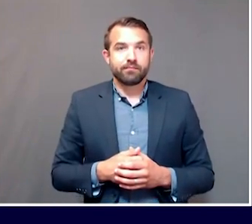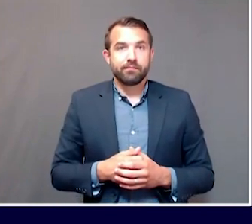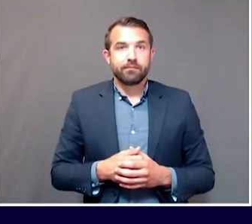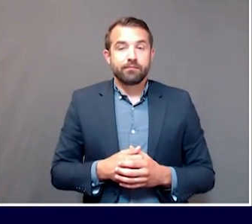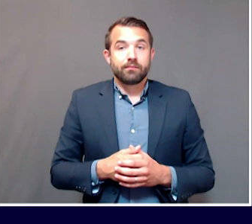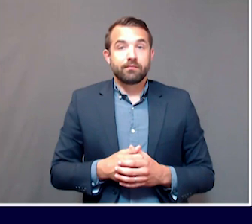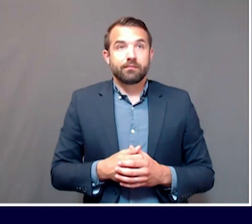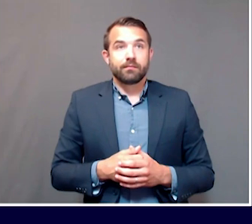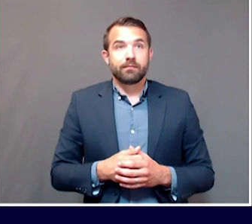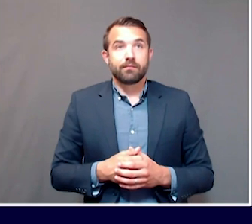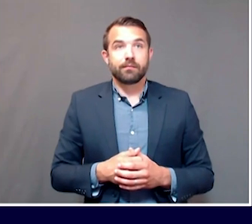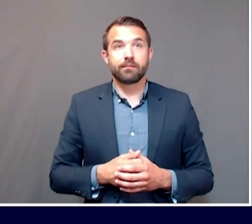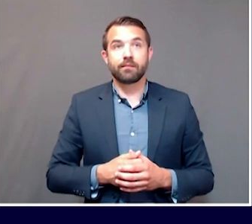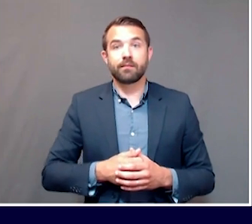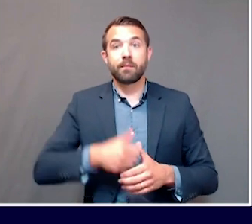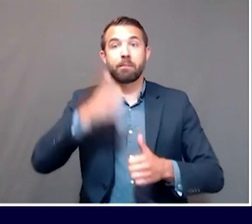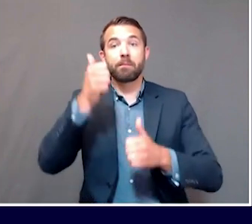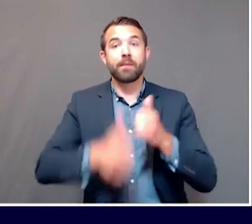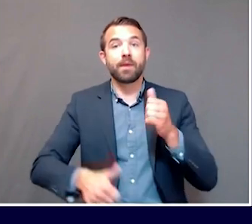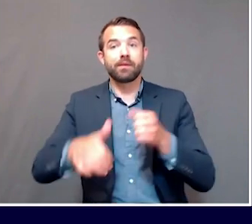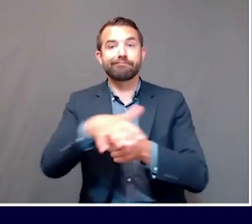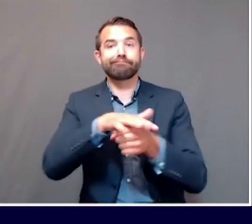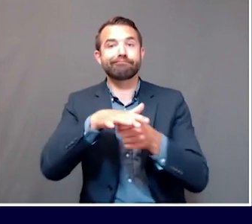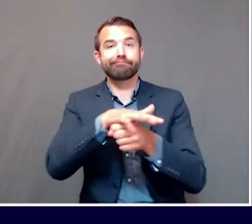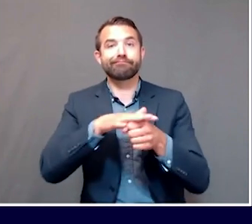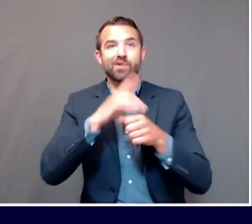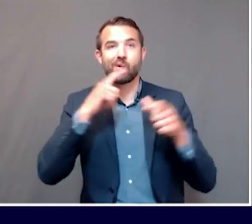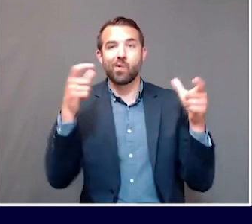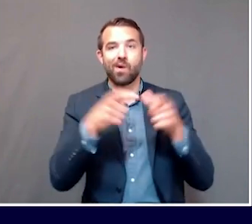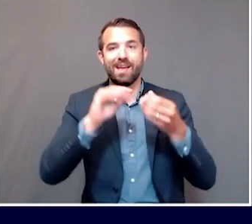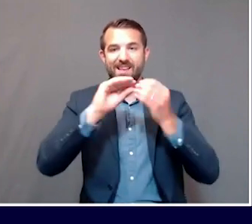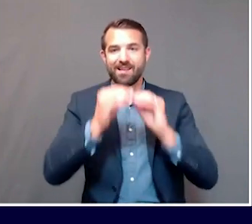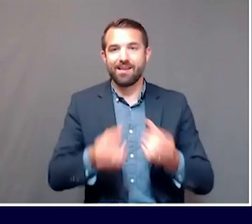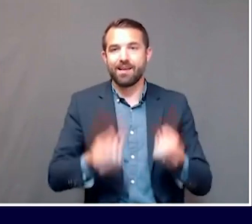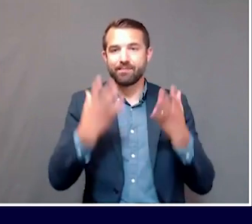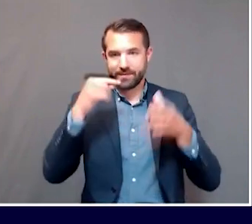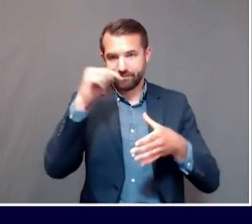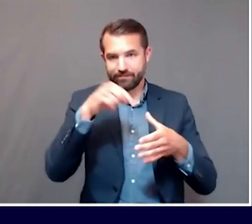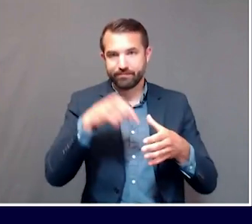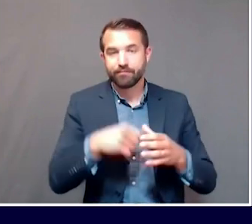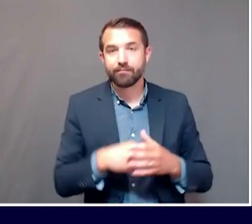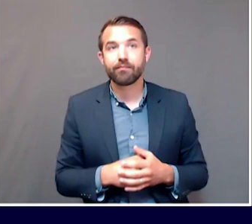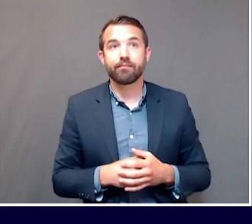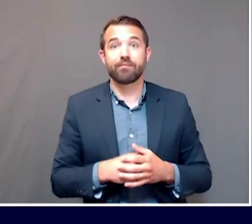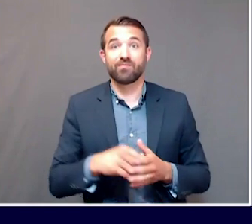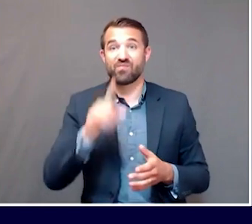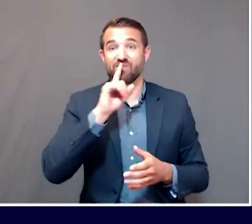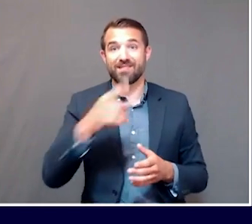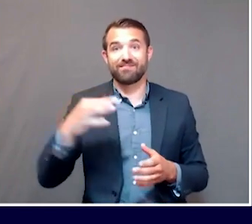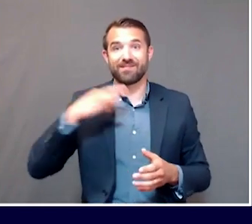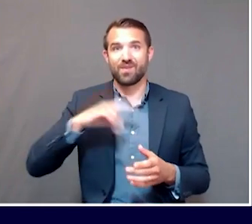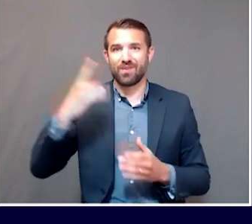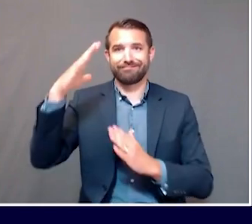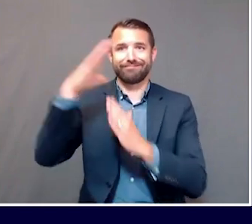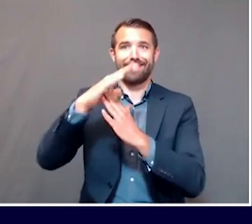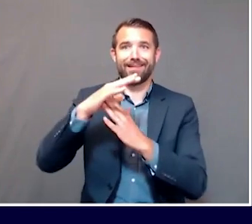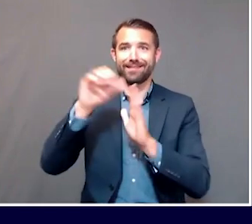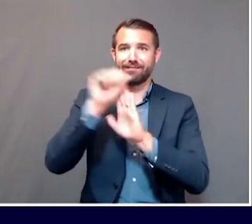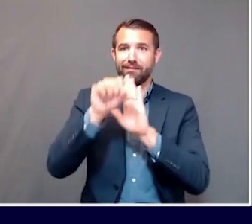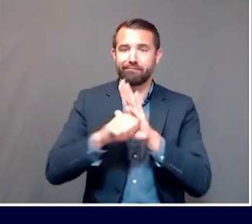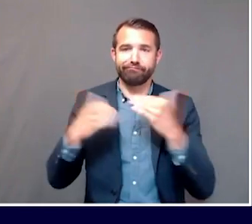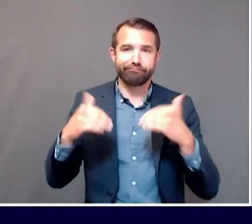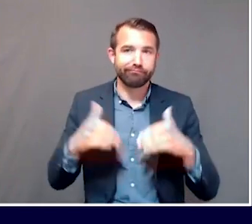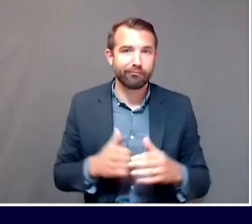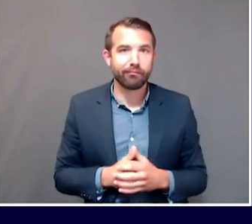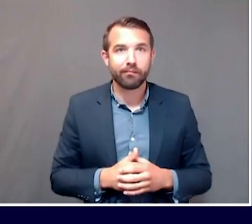new infections, there's not many states that are in a better position than Maine is right now. Even states like New